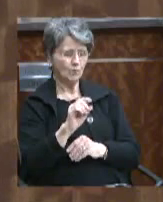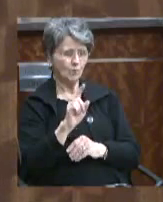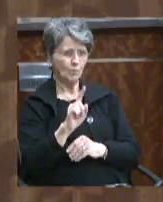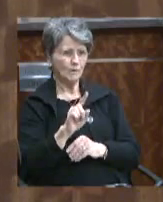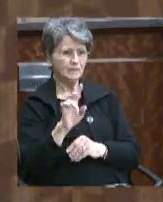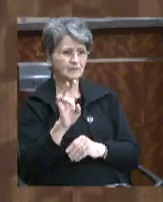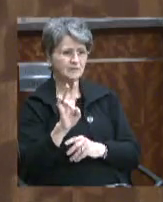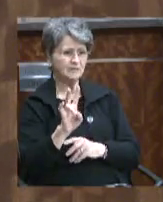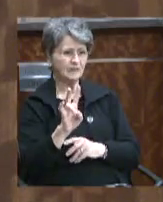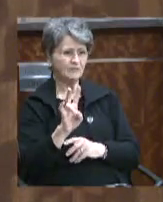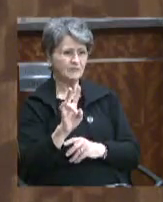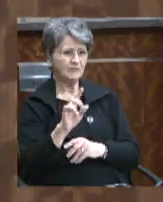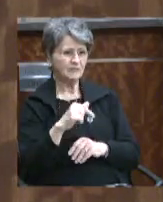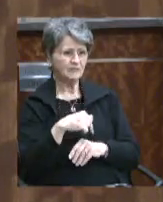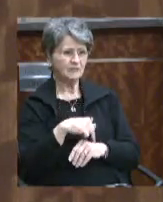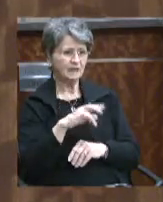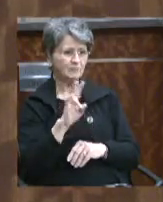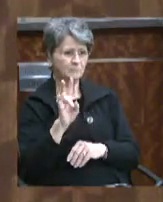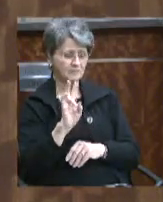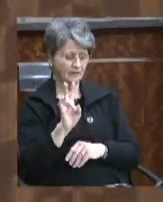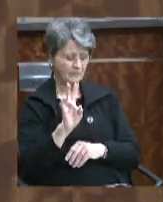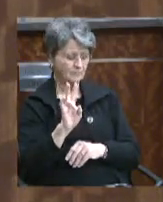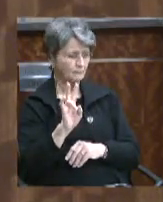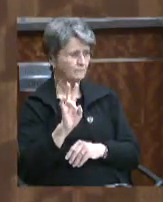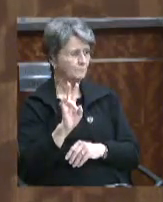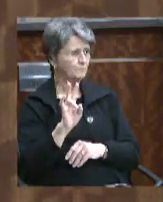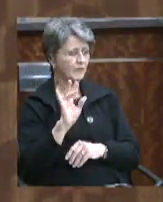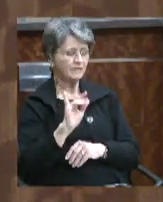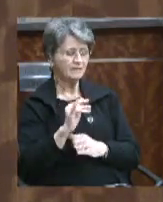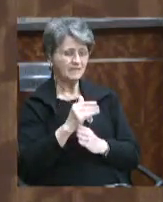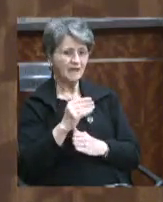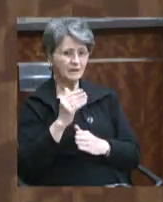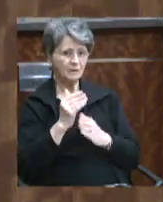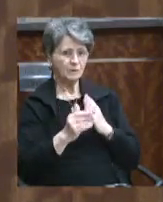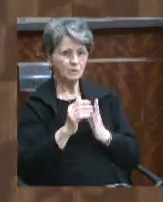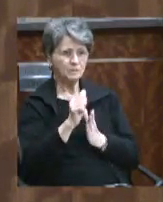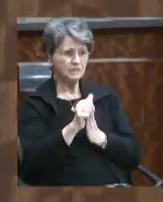2017 at 7 p.m. That concludes the